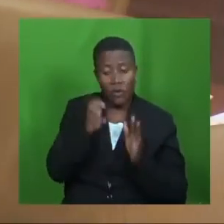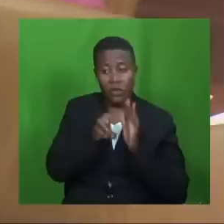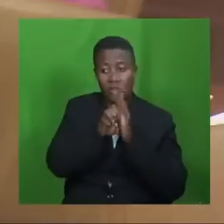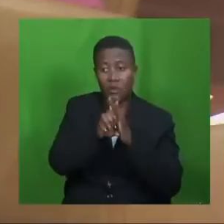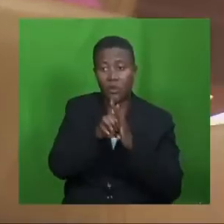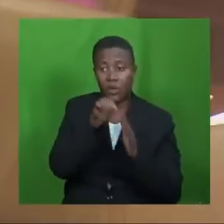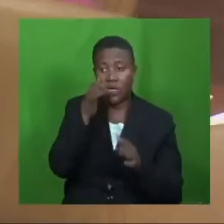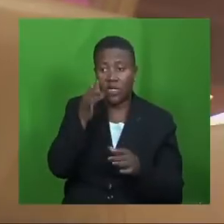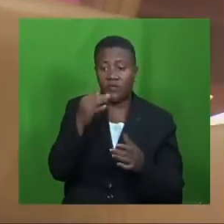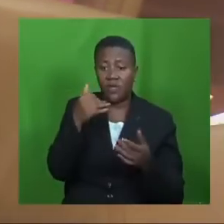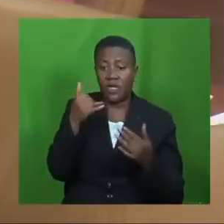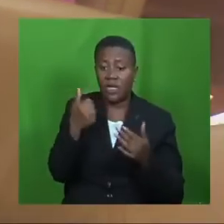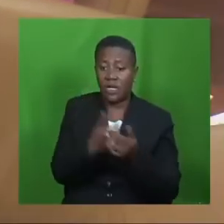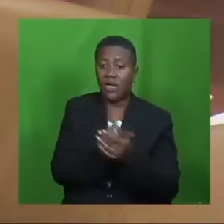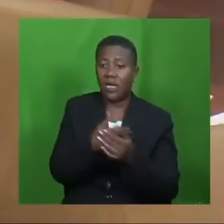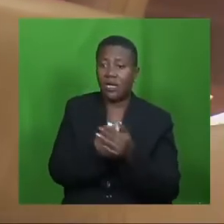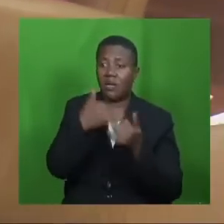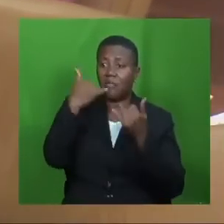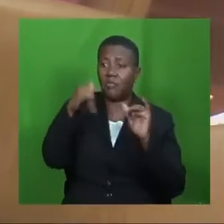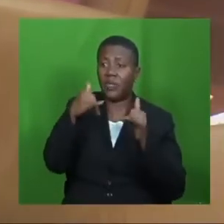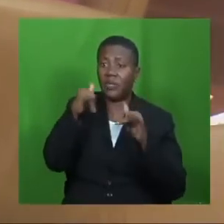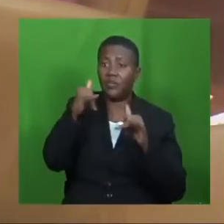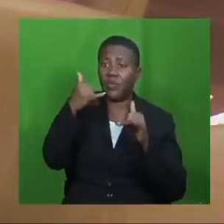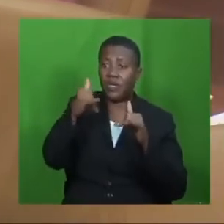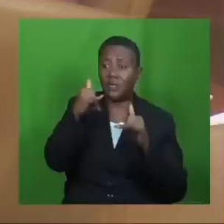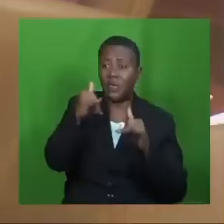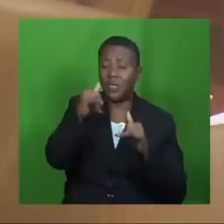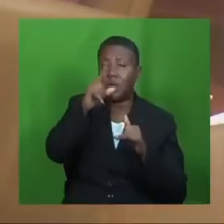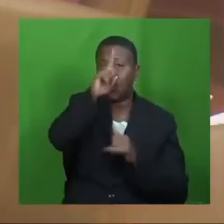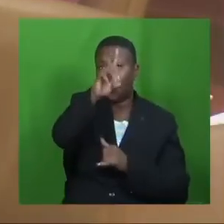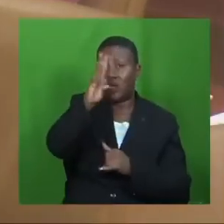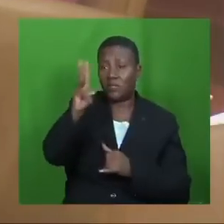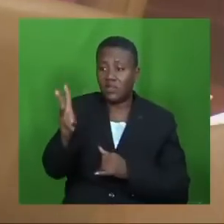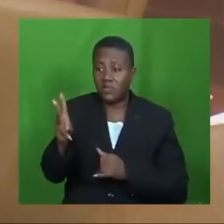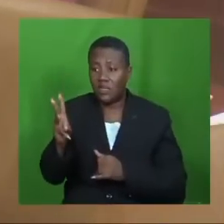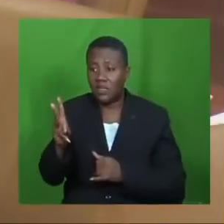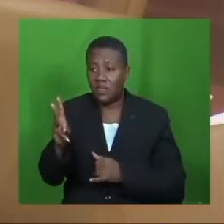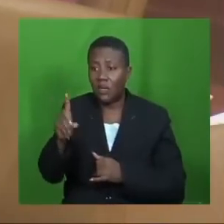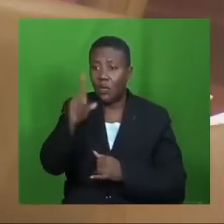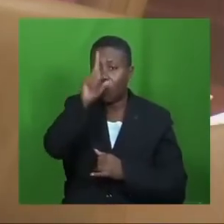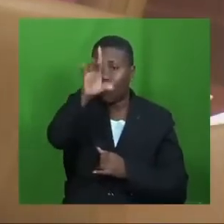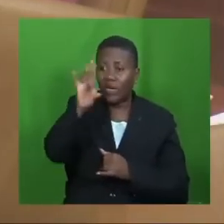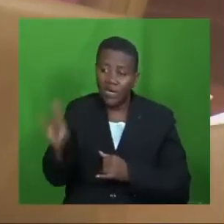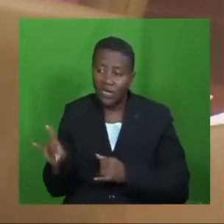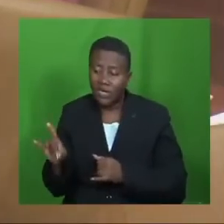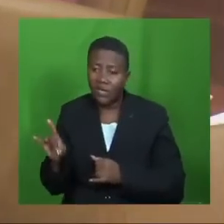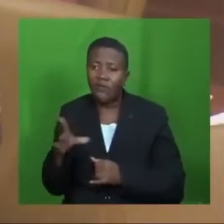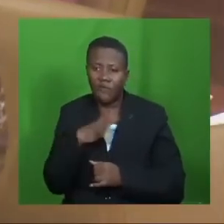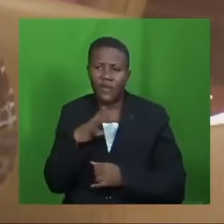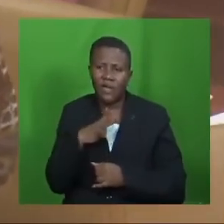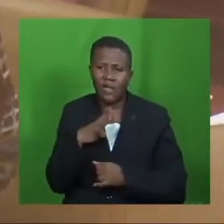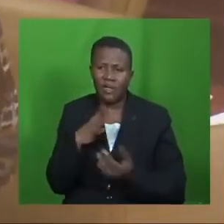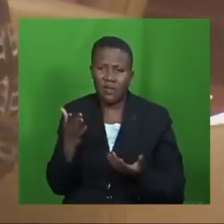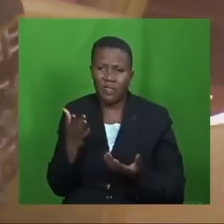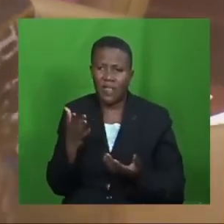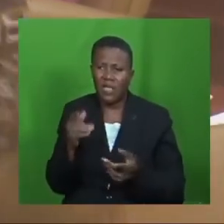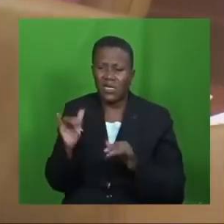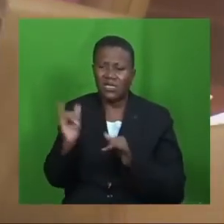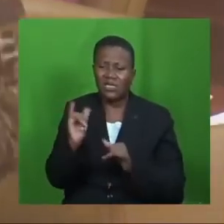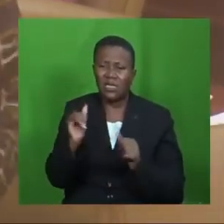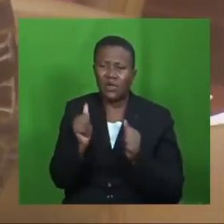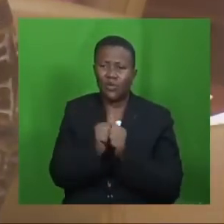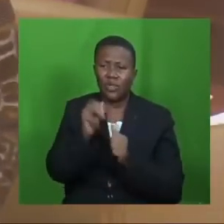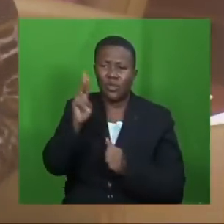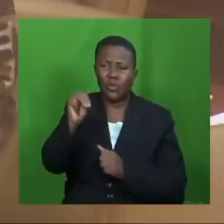to other, maybe what the fifth shock by Morocco, I mean, that would have been well celebrated and we'll all rally behind